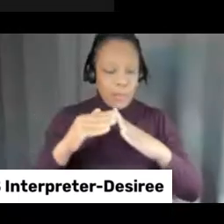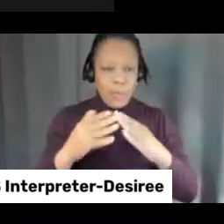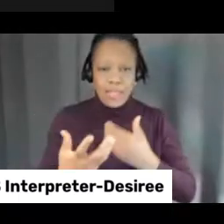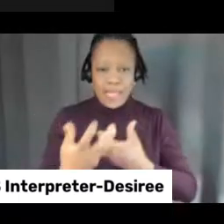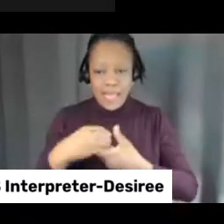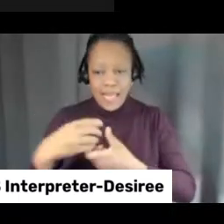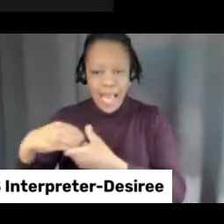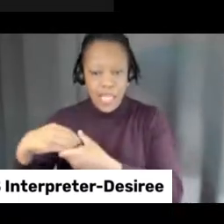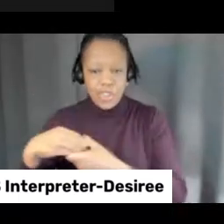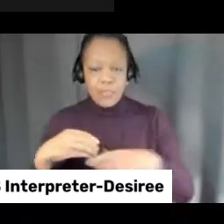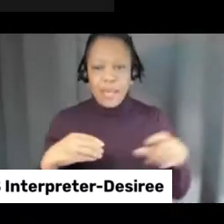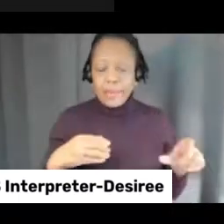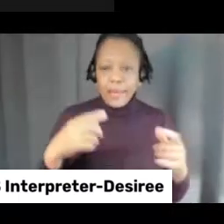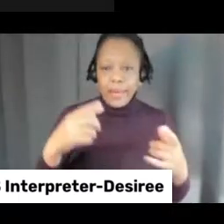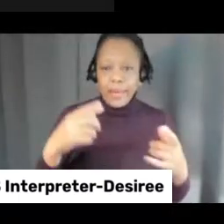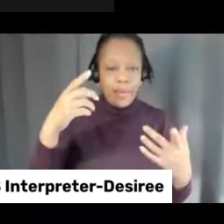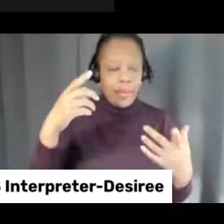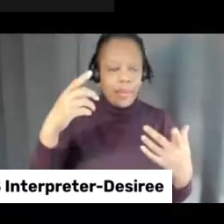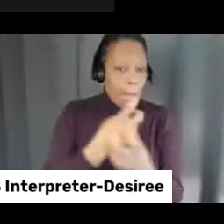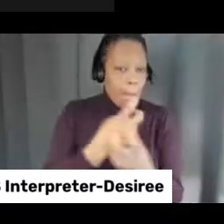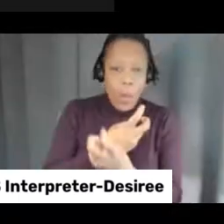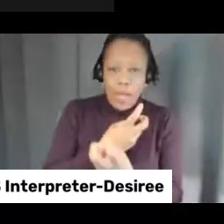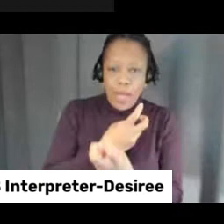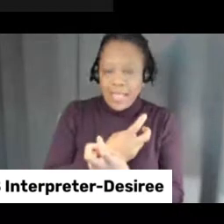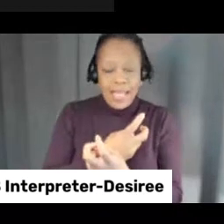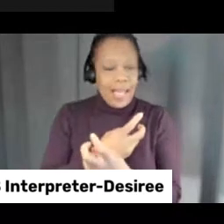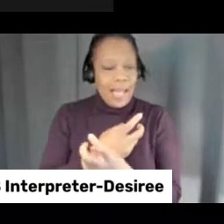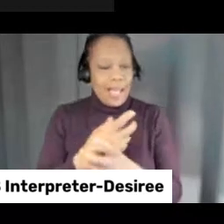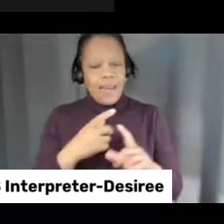prevention, epidemiology,